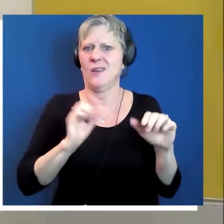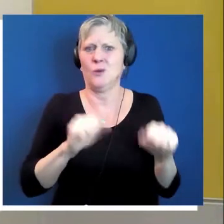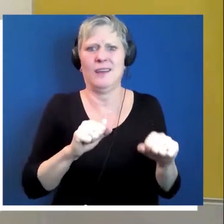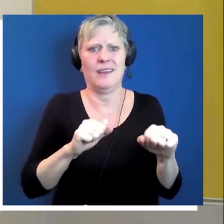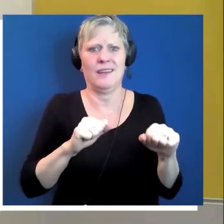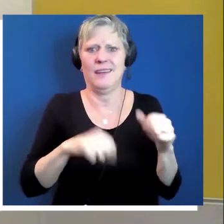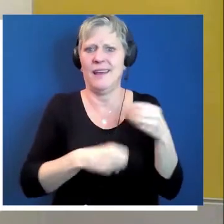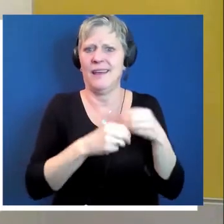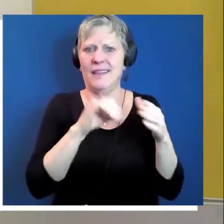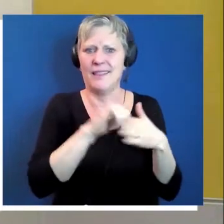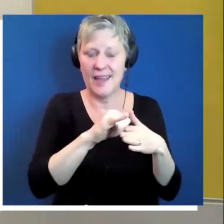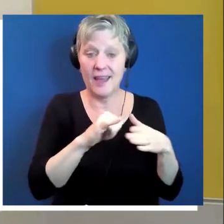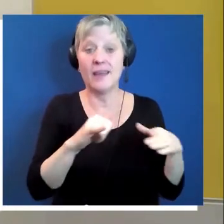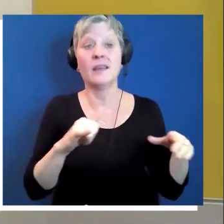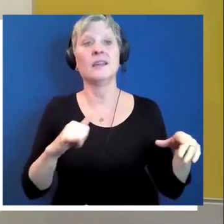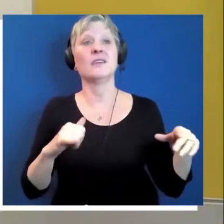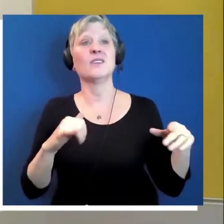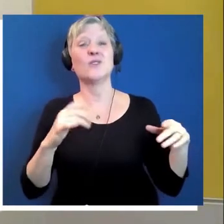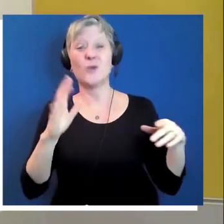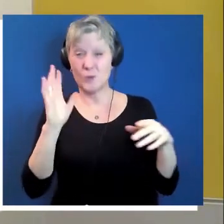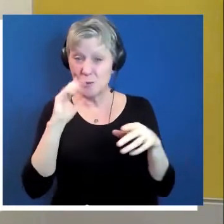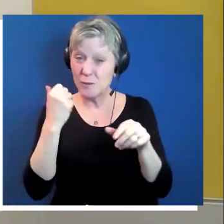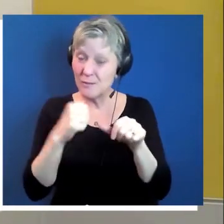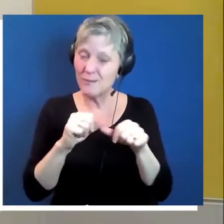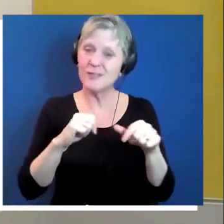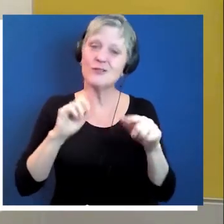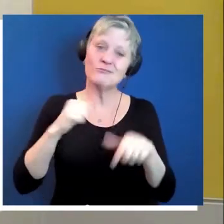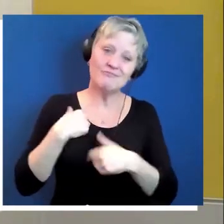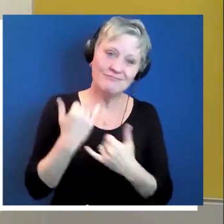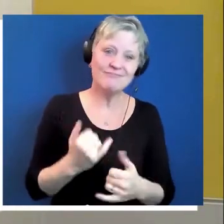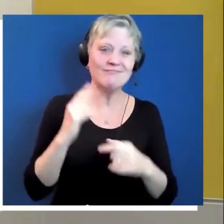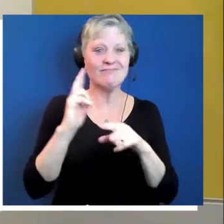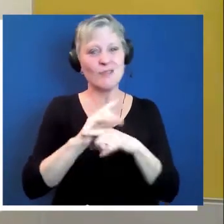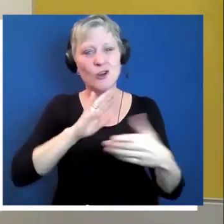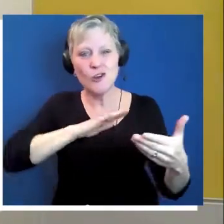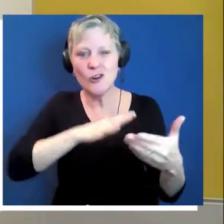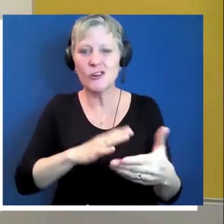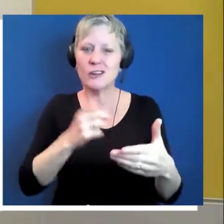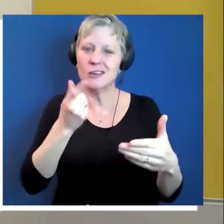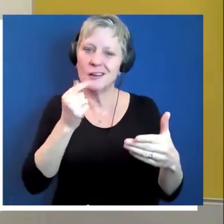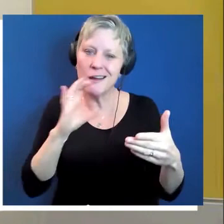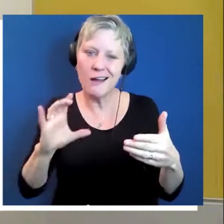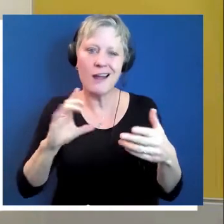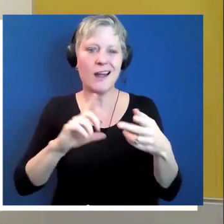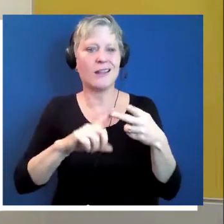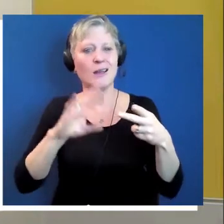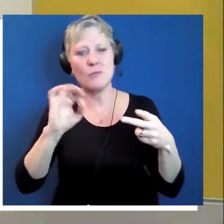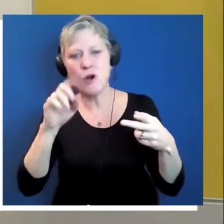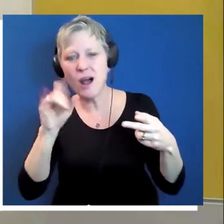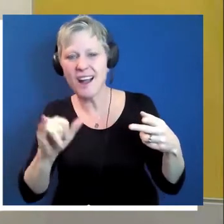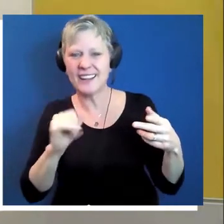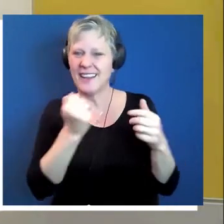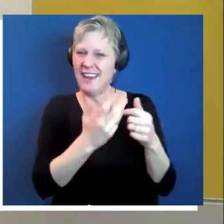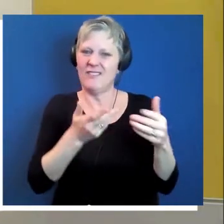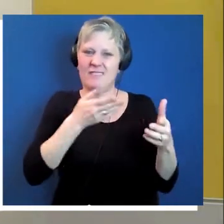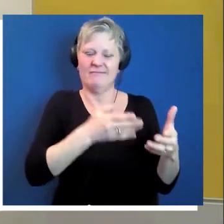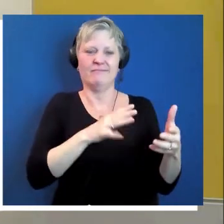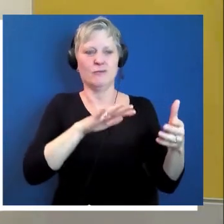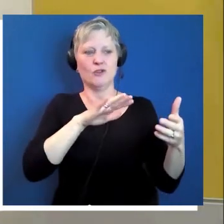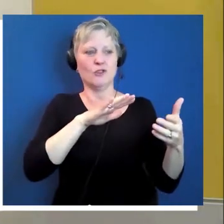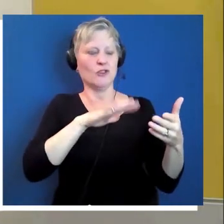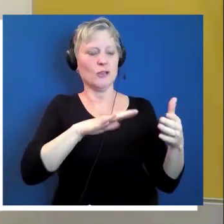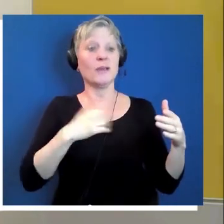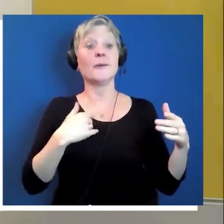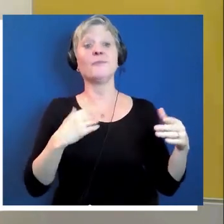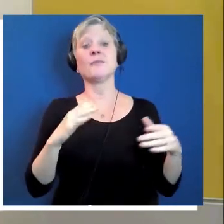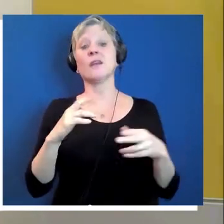those wonderful bits of flavors from the garlic, the chicken, the broccoli. It's all on the bottom of that pan. And now what we're going to do, I'm just going to go right around